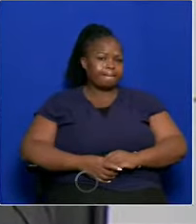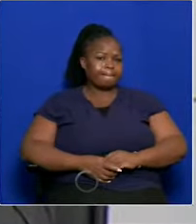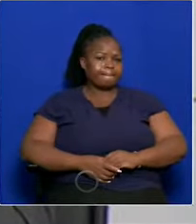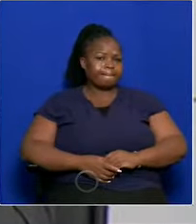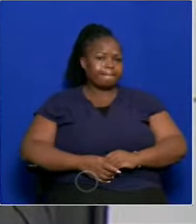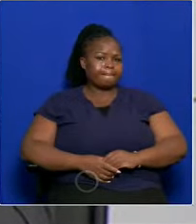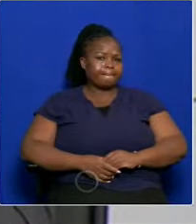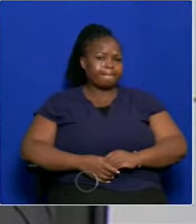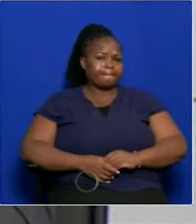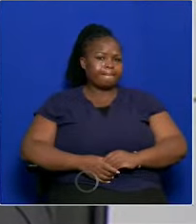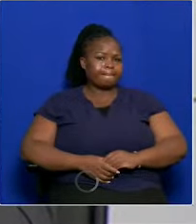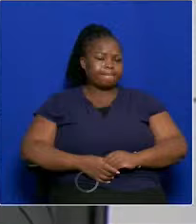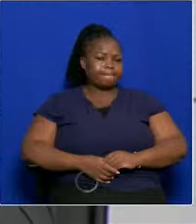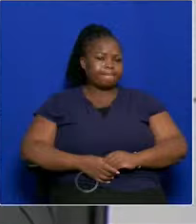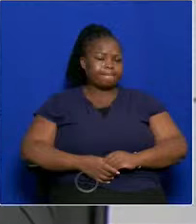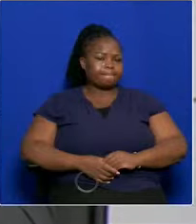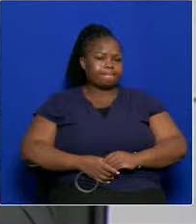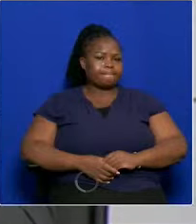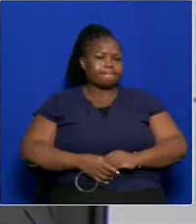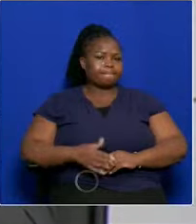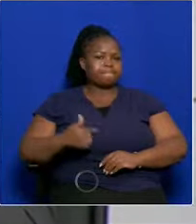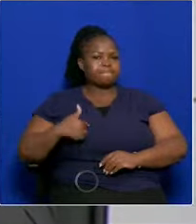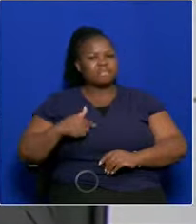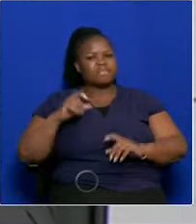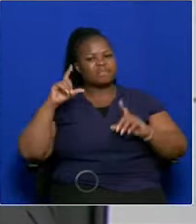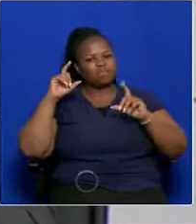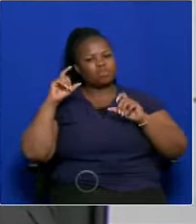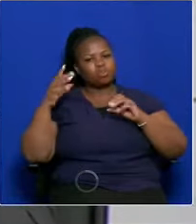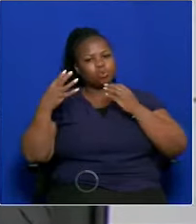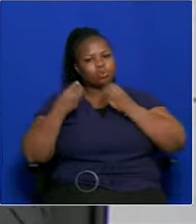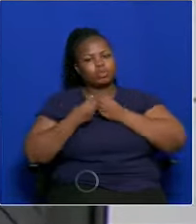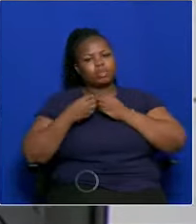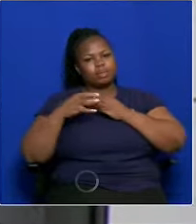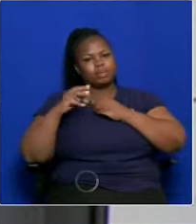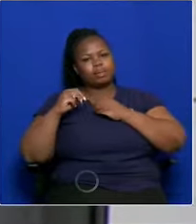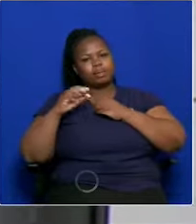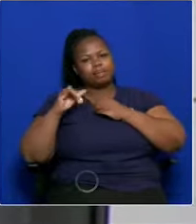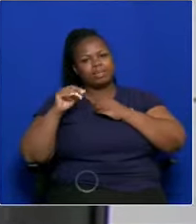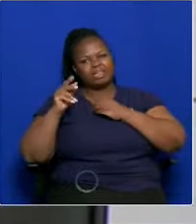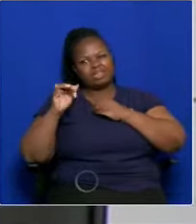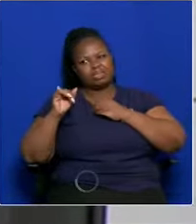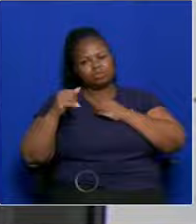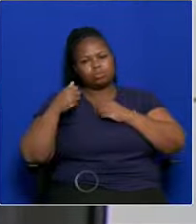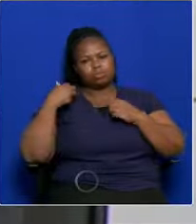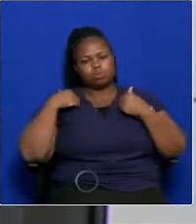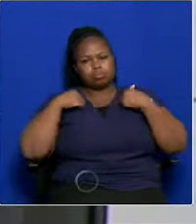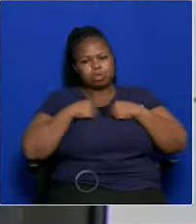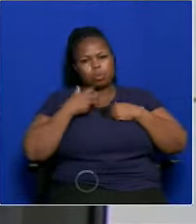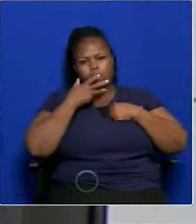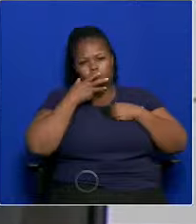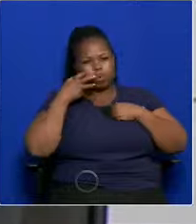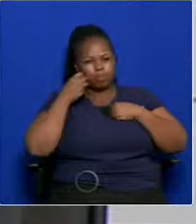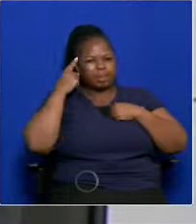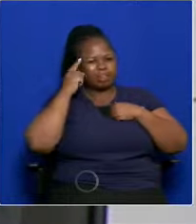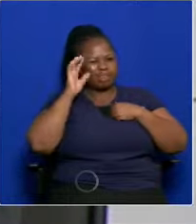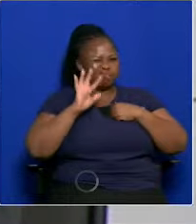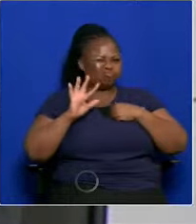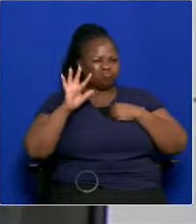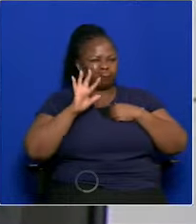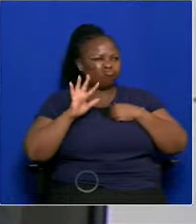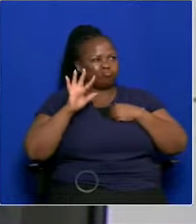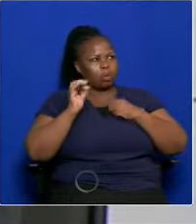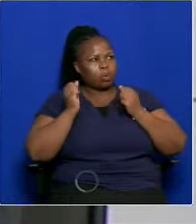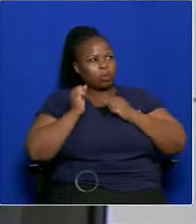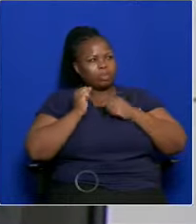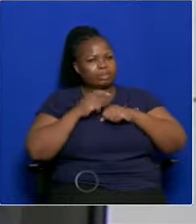Because I had one photo with Mbilini and we were wearing warm. I think it might be around winter time.